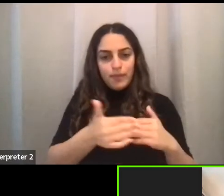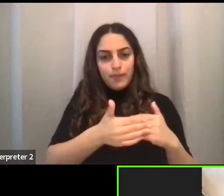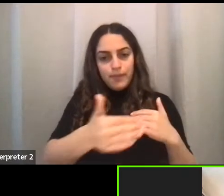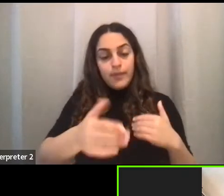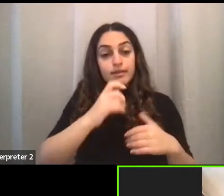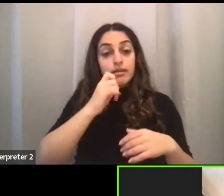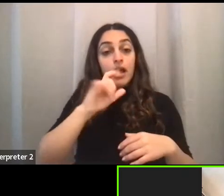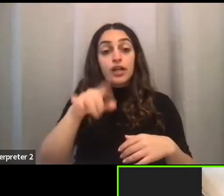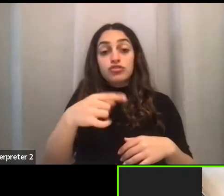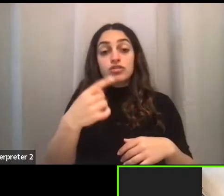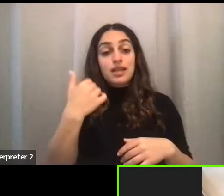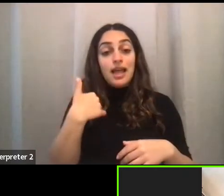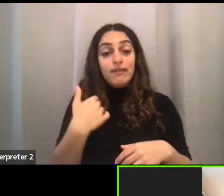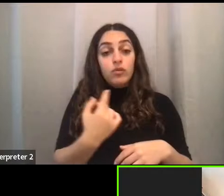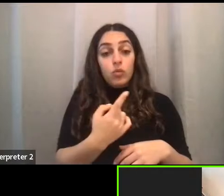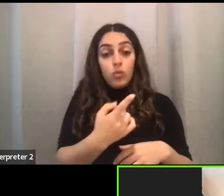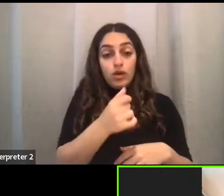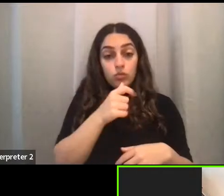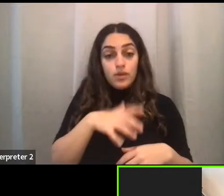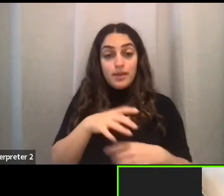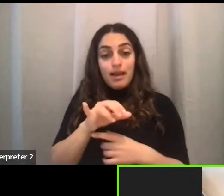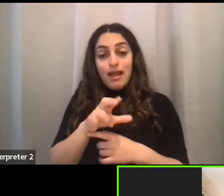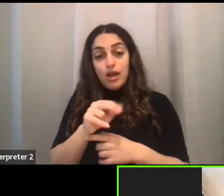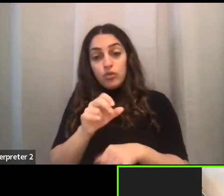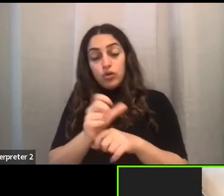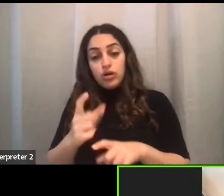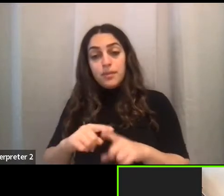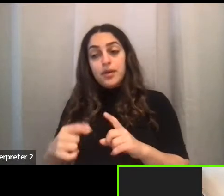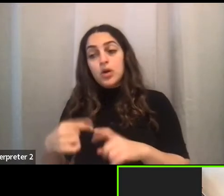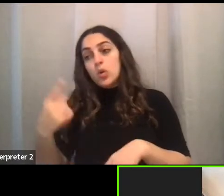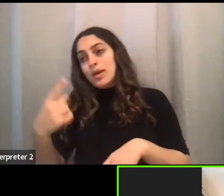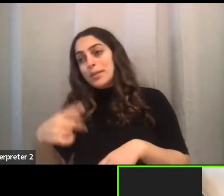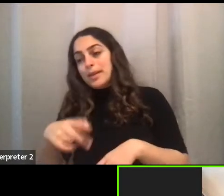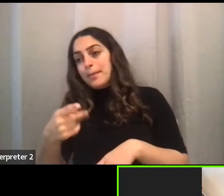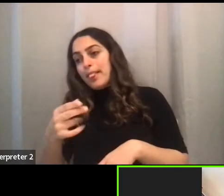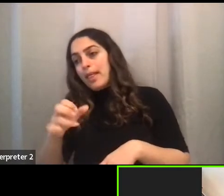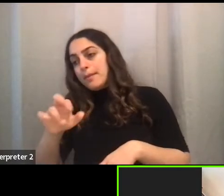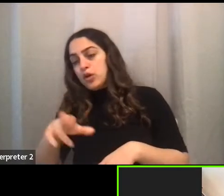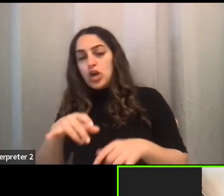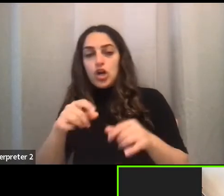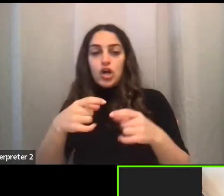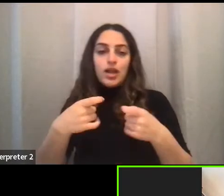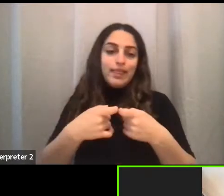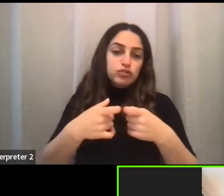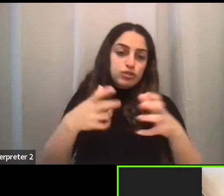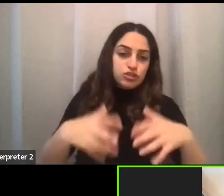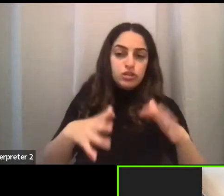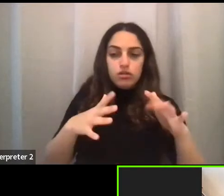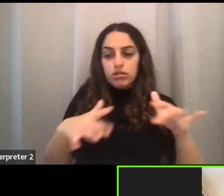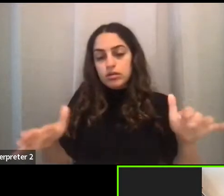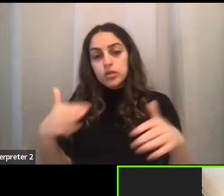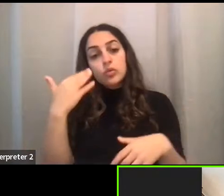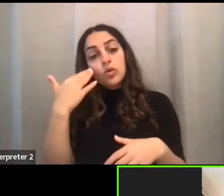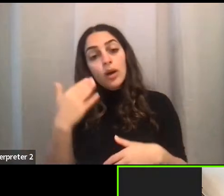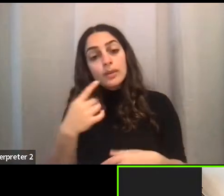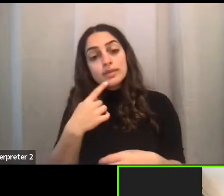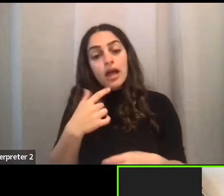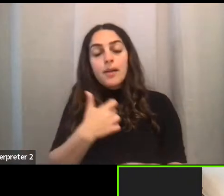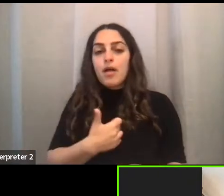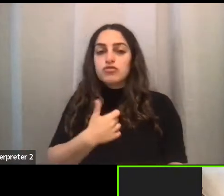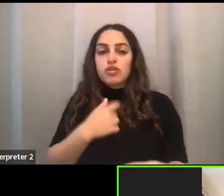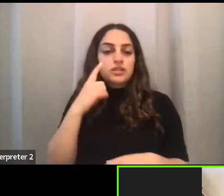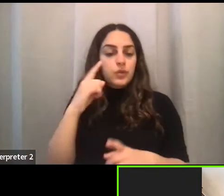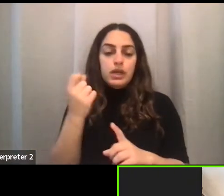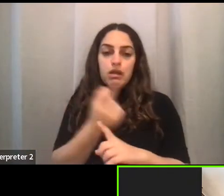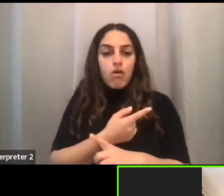have a one woman iron worker have a woman plumber a woman electrician a woman sprinkler fitter you know what i'm saying i i apologize for getting off